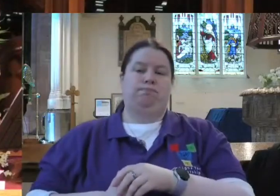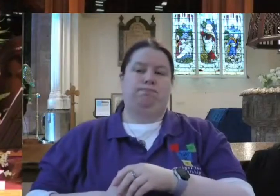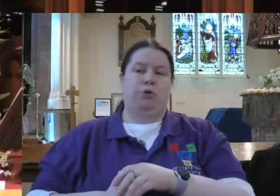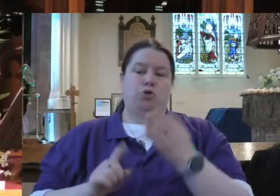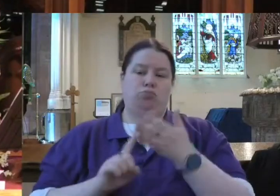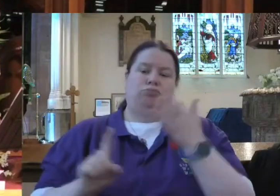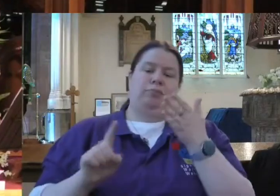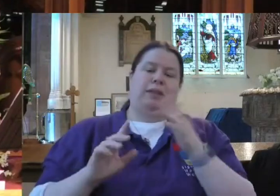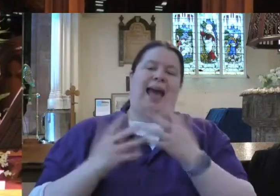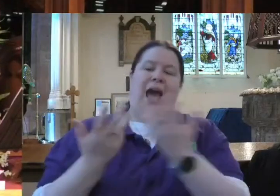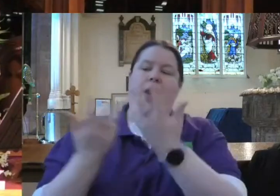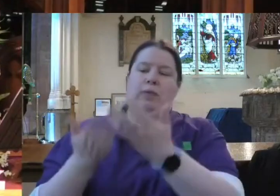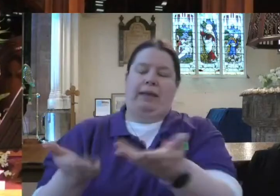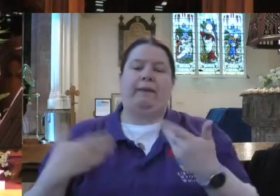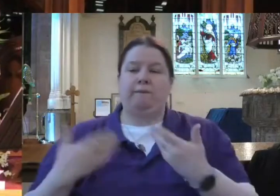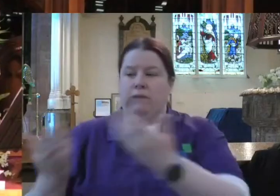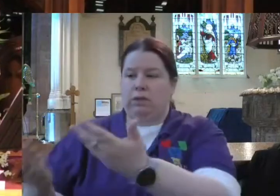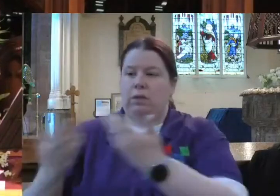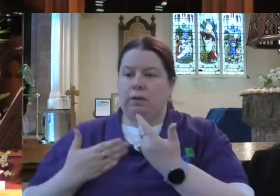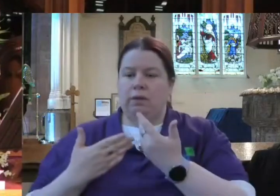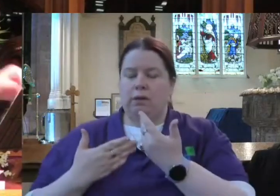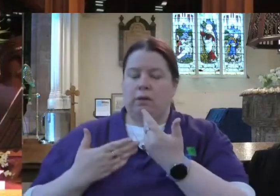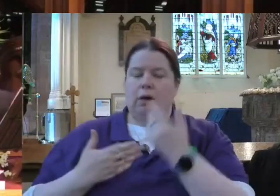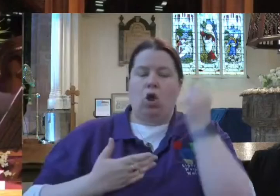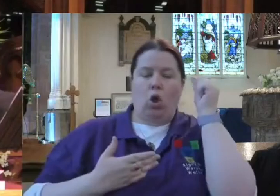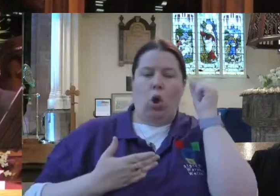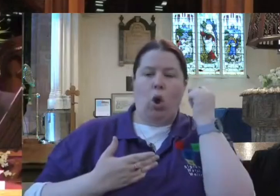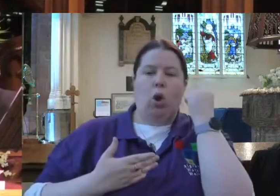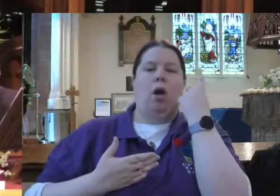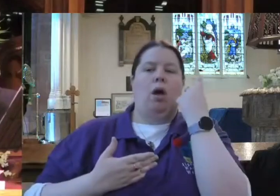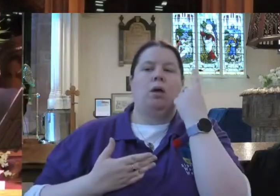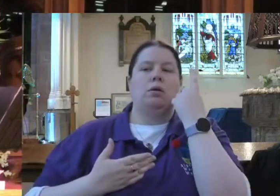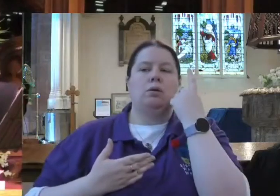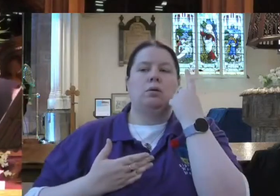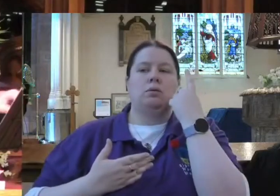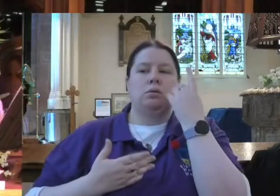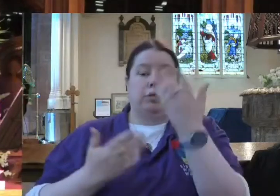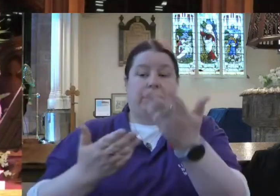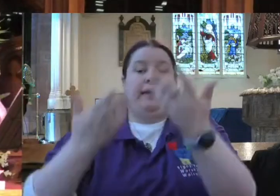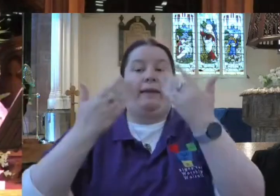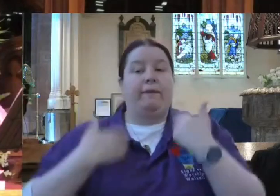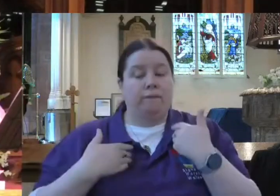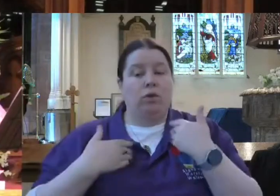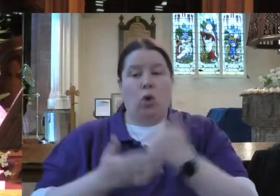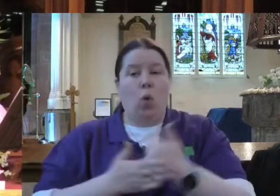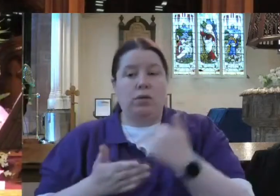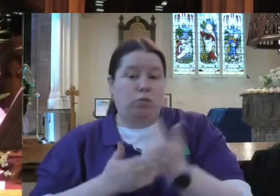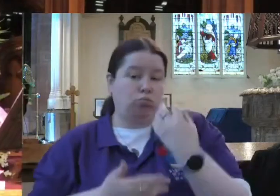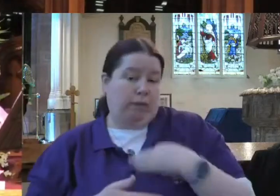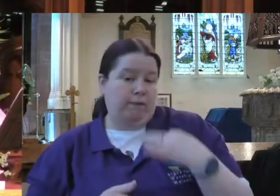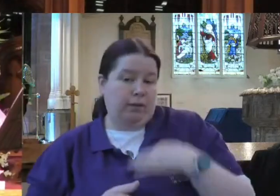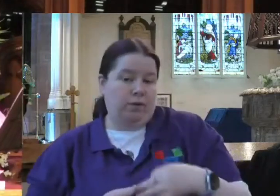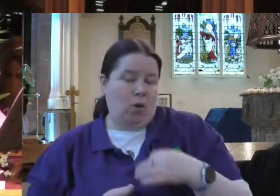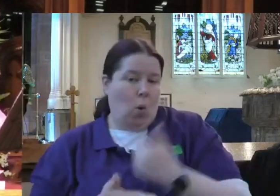had given. We learnt an important lesson about giving things away, not seeking to make profit and money out of them